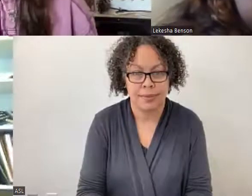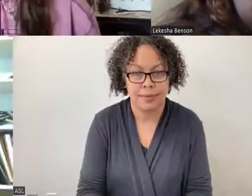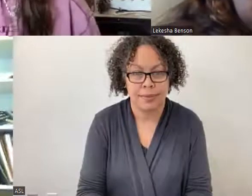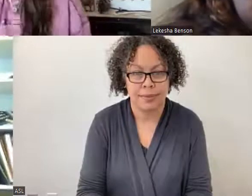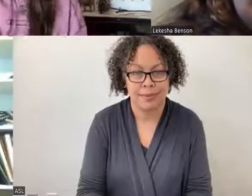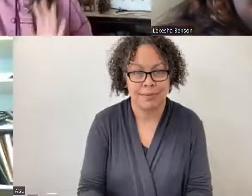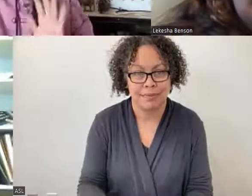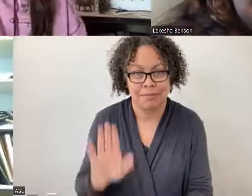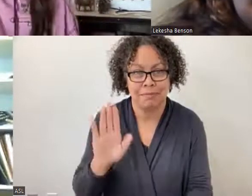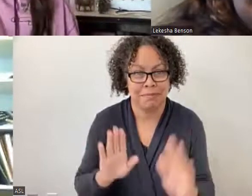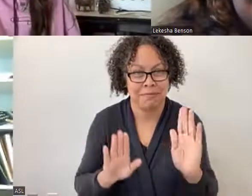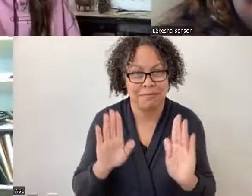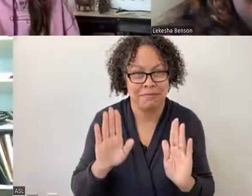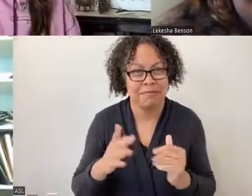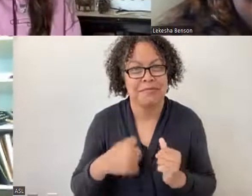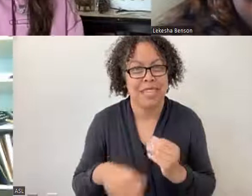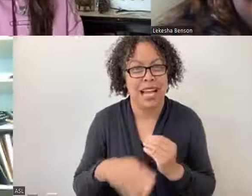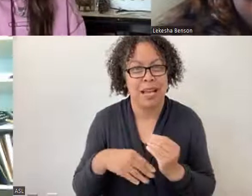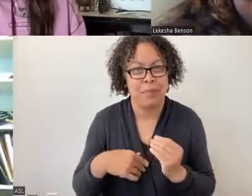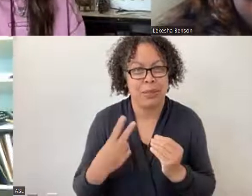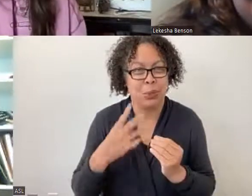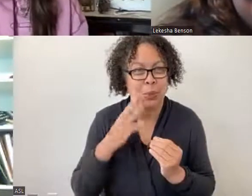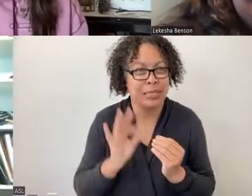Well, I'll add my 2 cents.